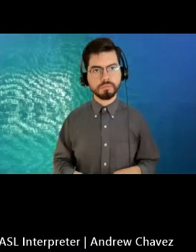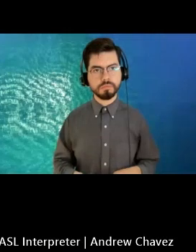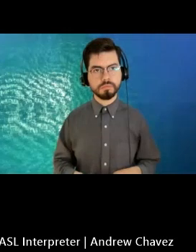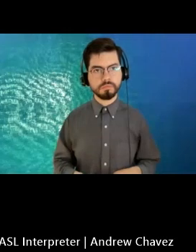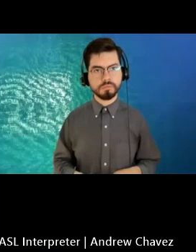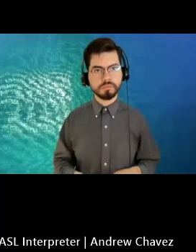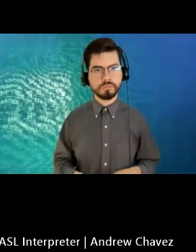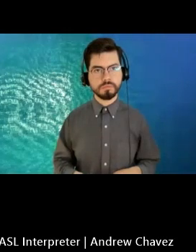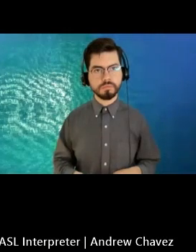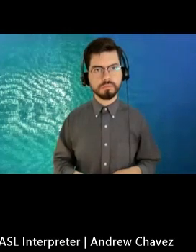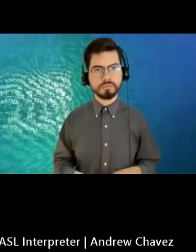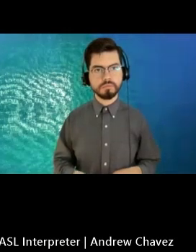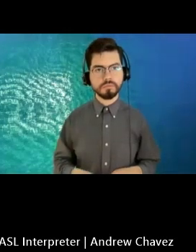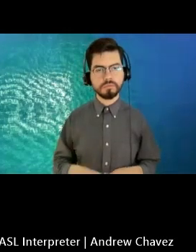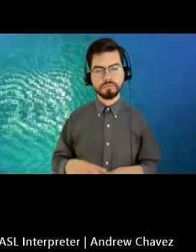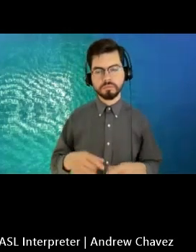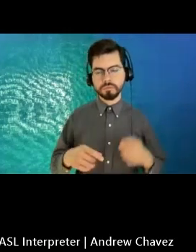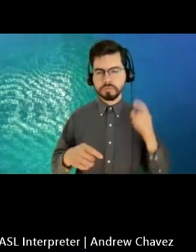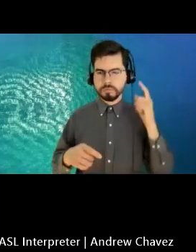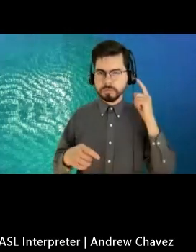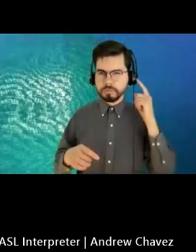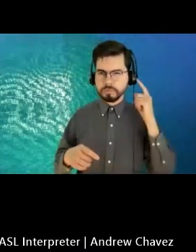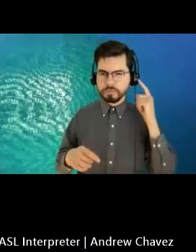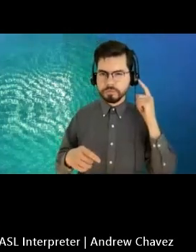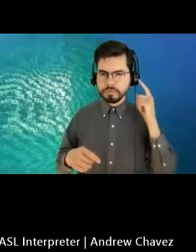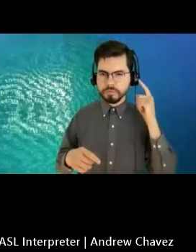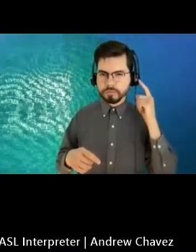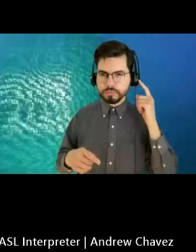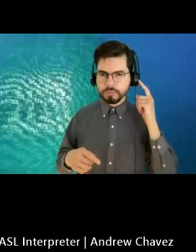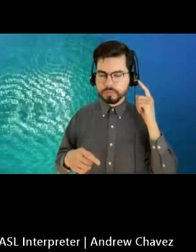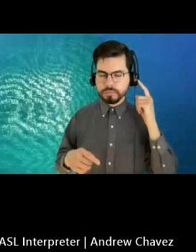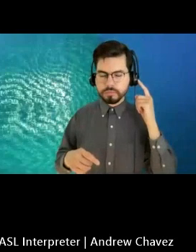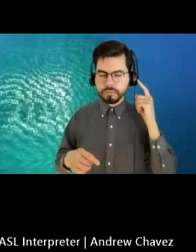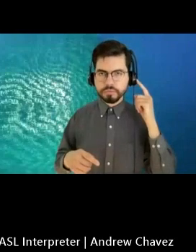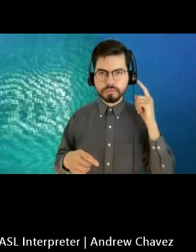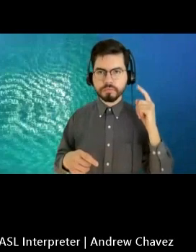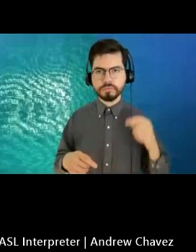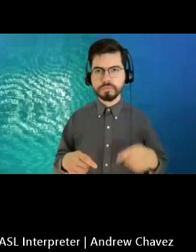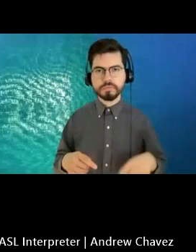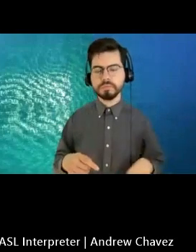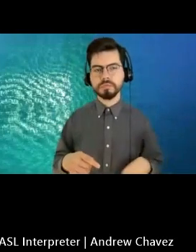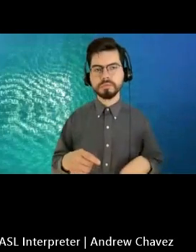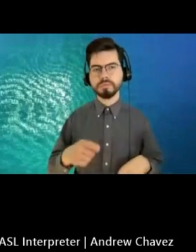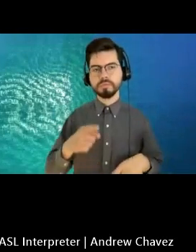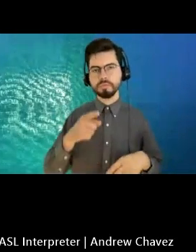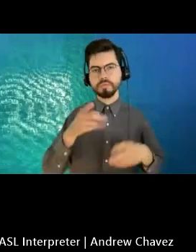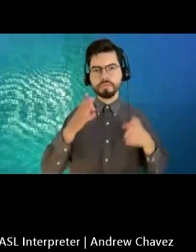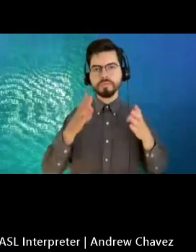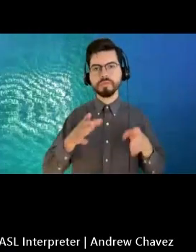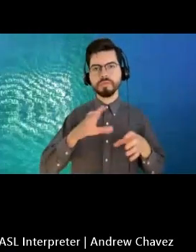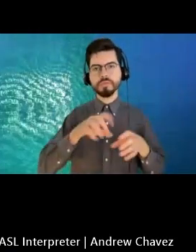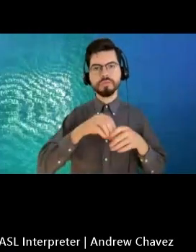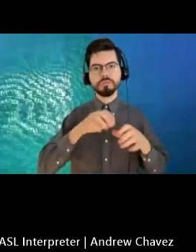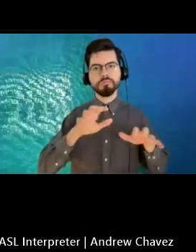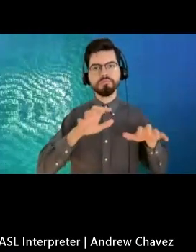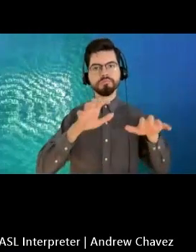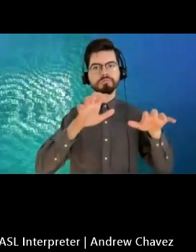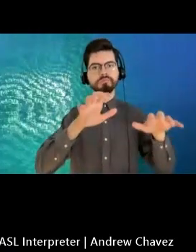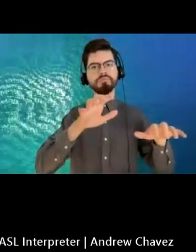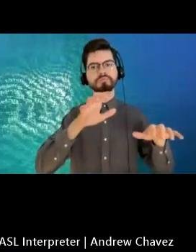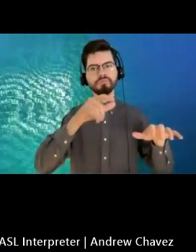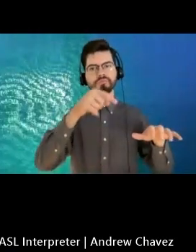I'm just wondering what are some of the differences that you know, entertaining, like teaching like older guests versus maybe like younger